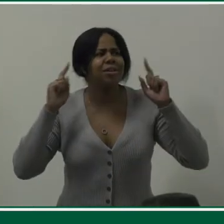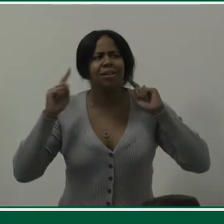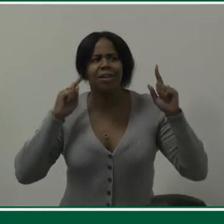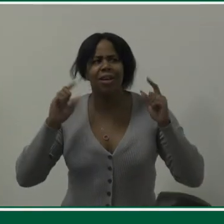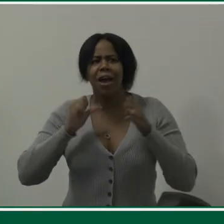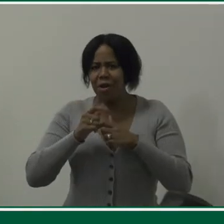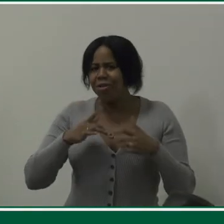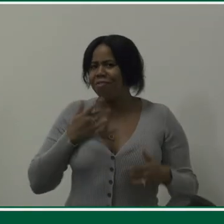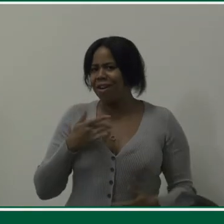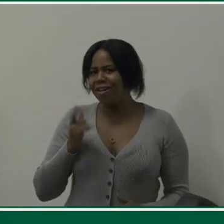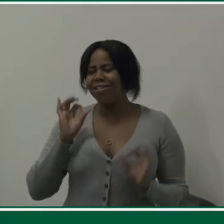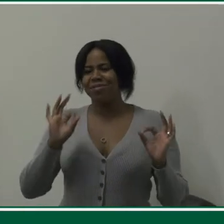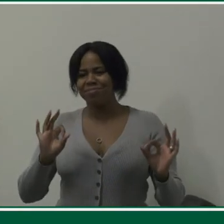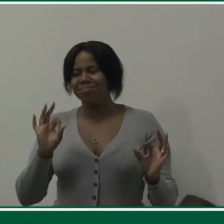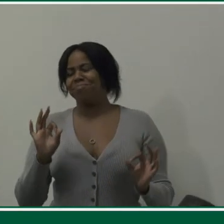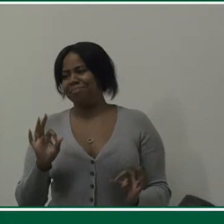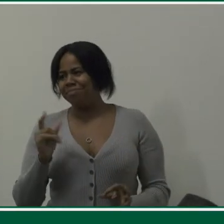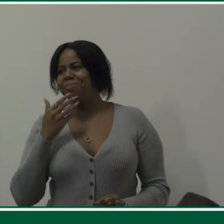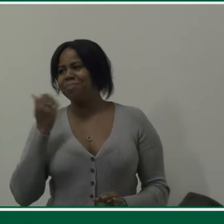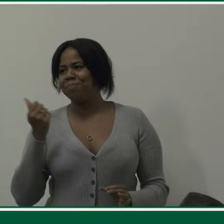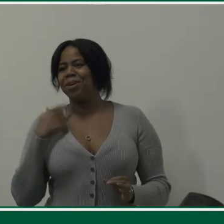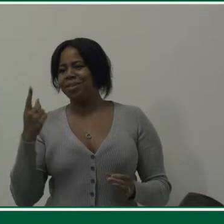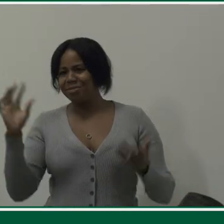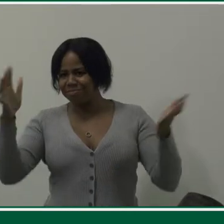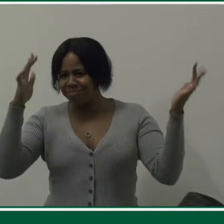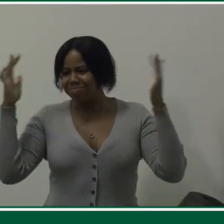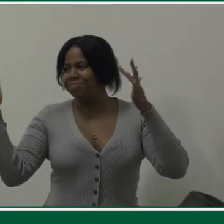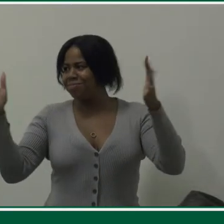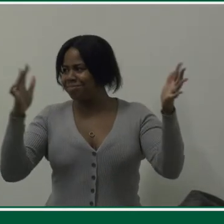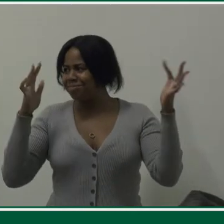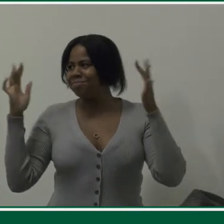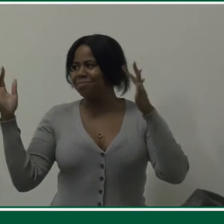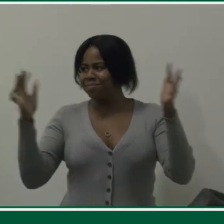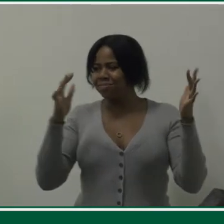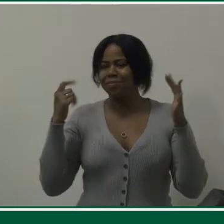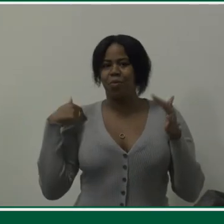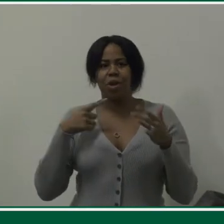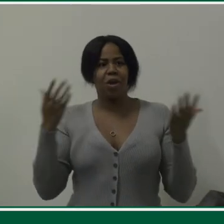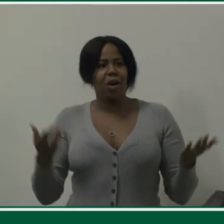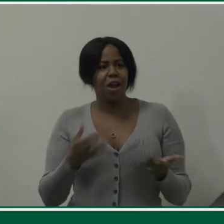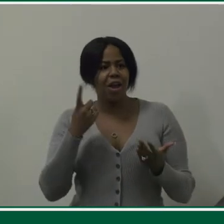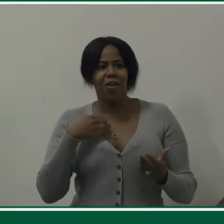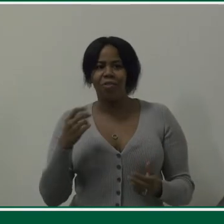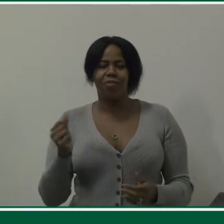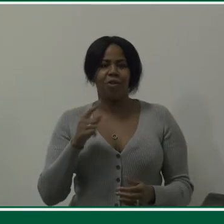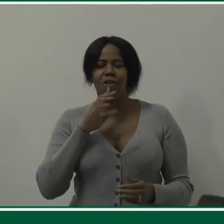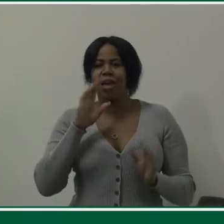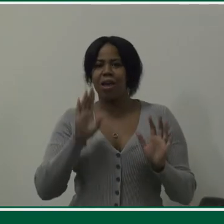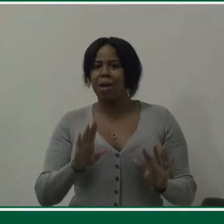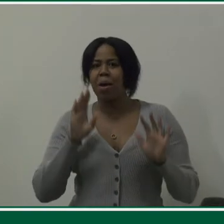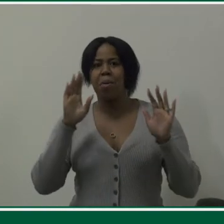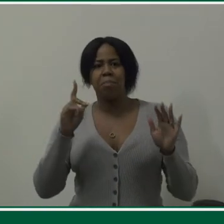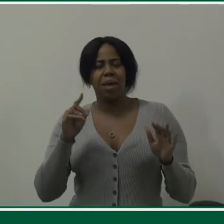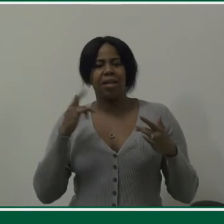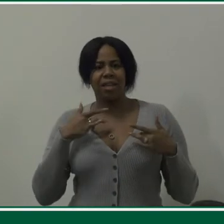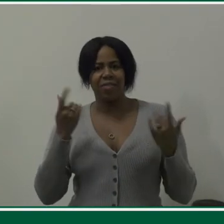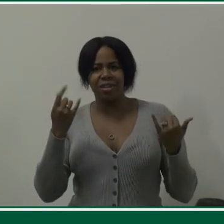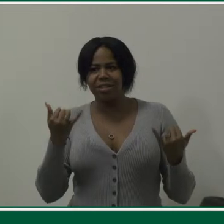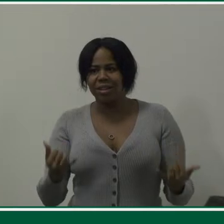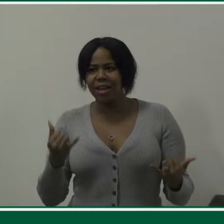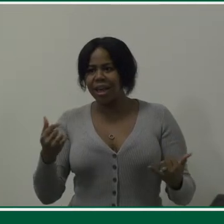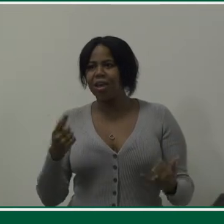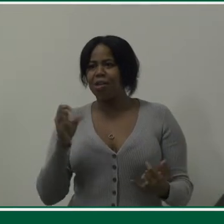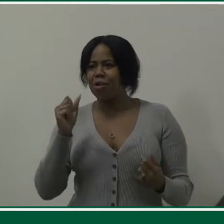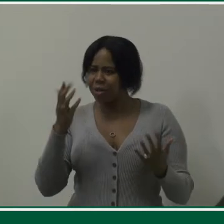evening? We are here for a historic event about to happen in this building, okay?